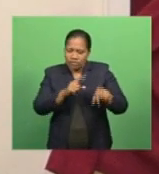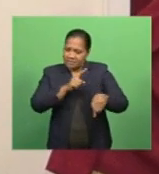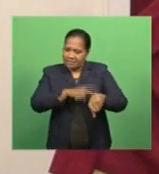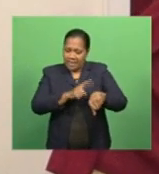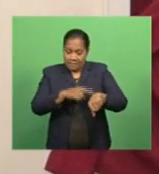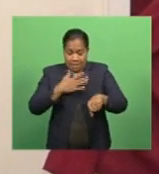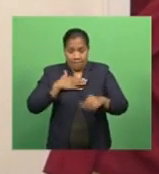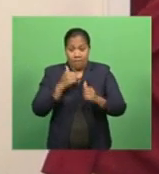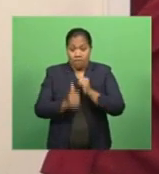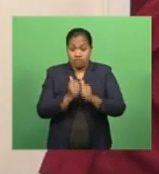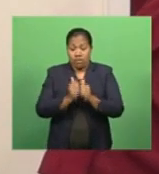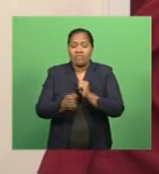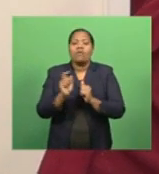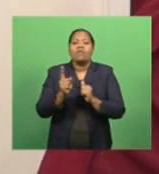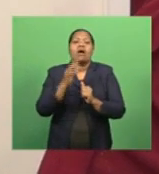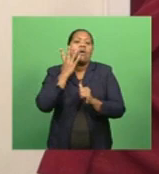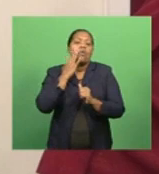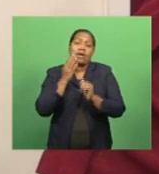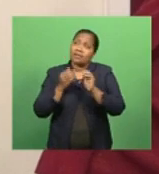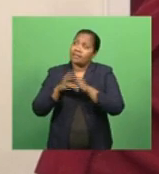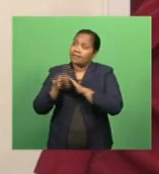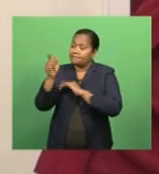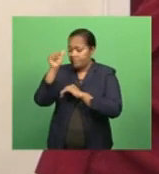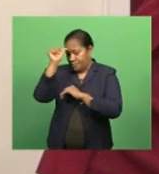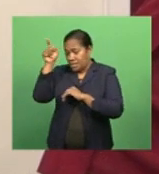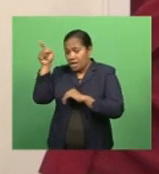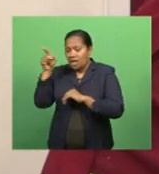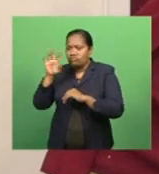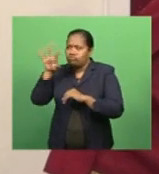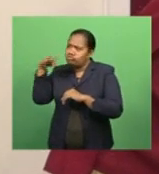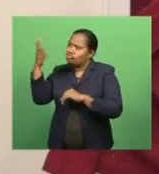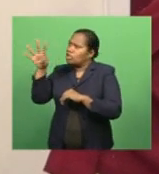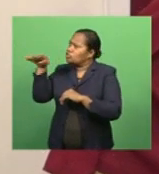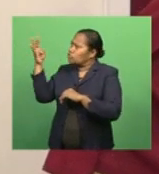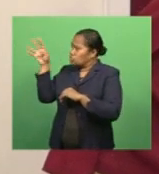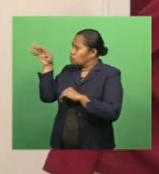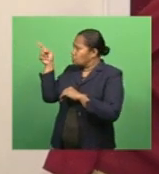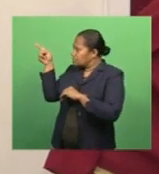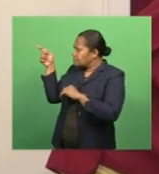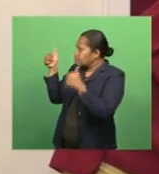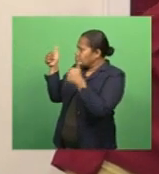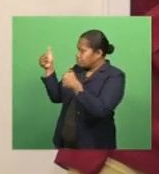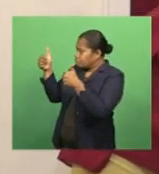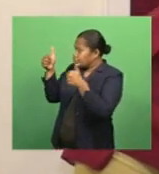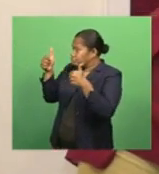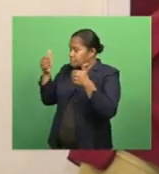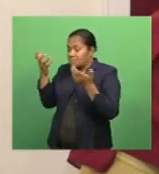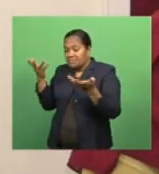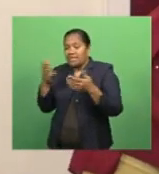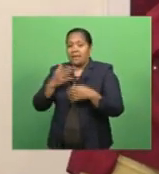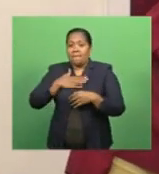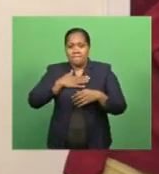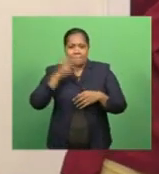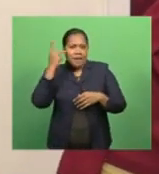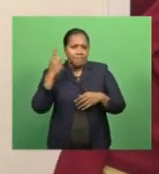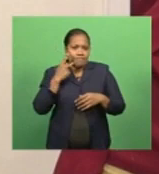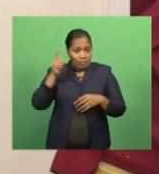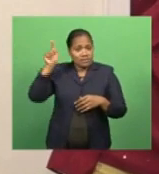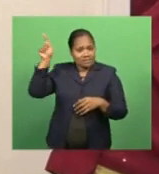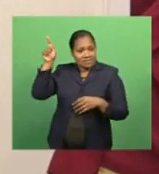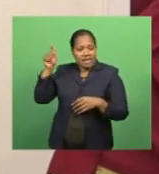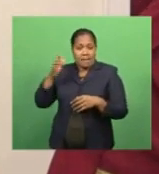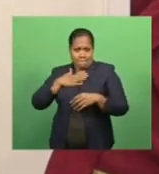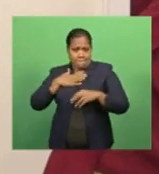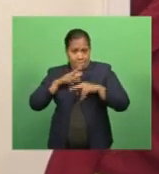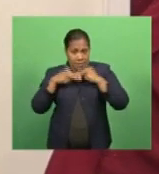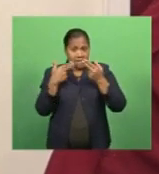for when he was in India. He used to go and check the suppliers if they are trustworthy or not. My parents are there, so mainly my